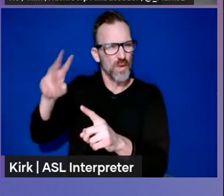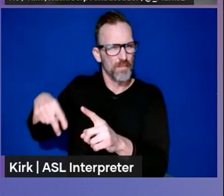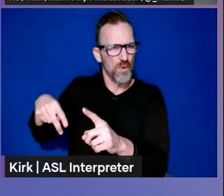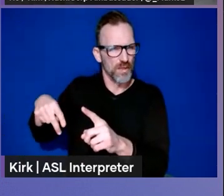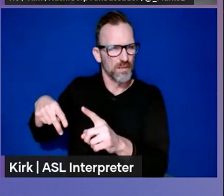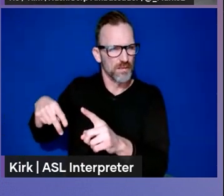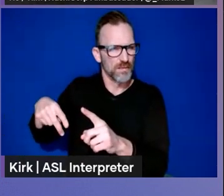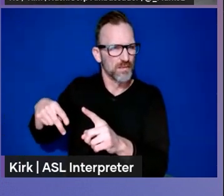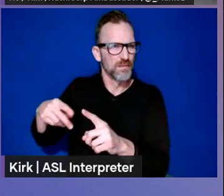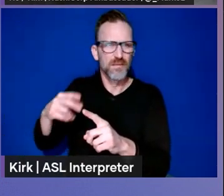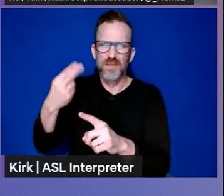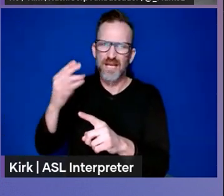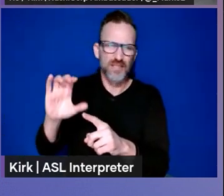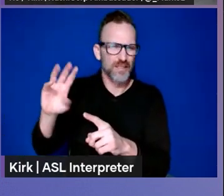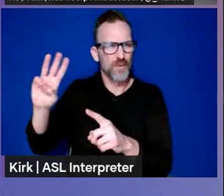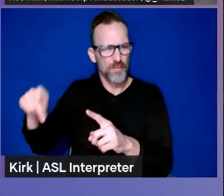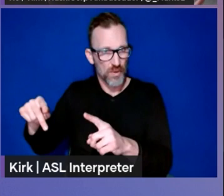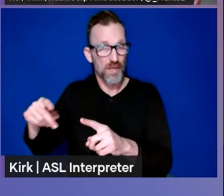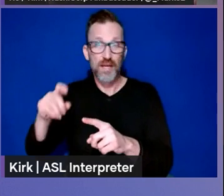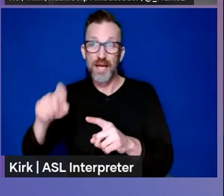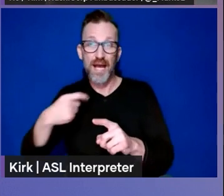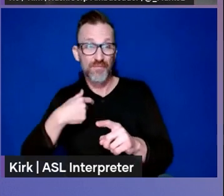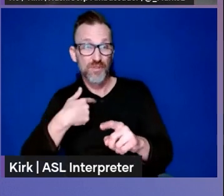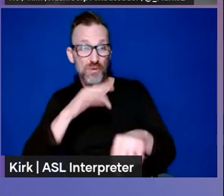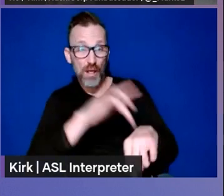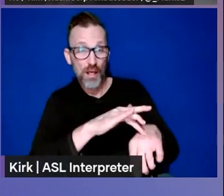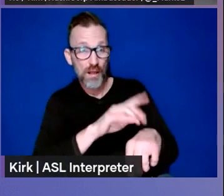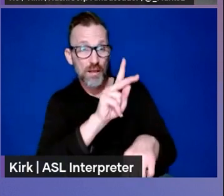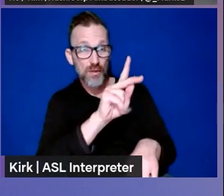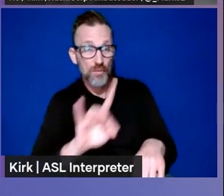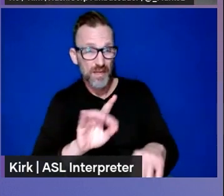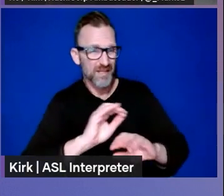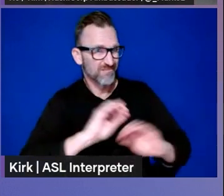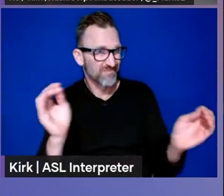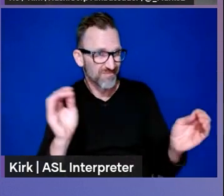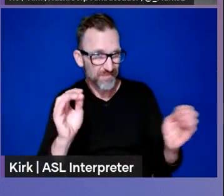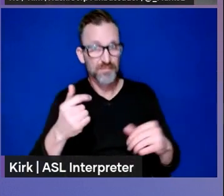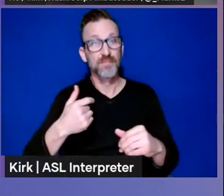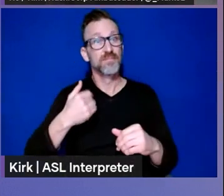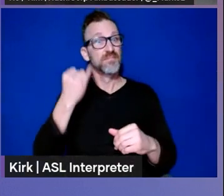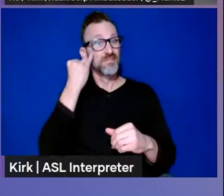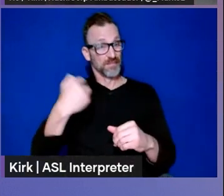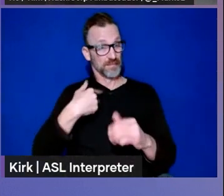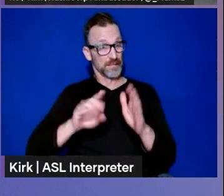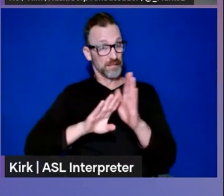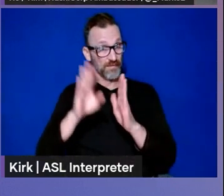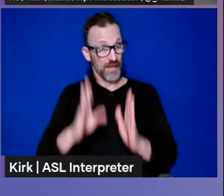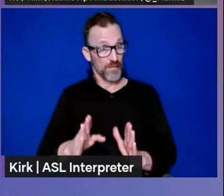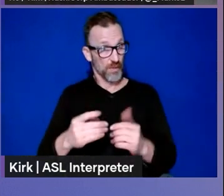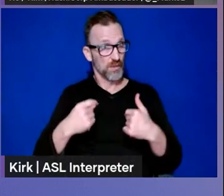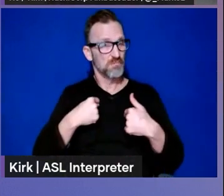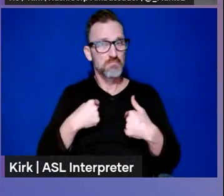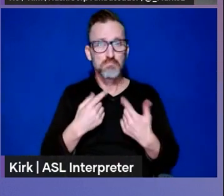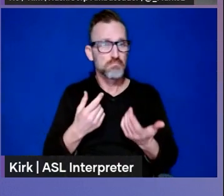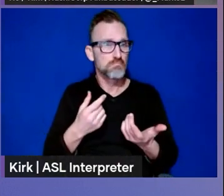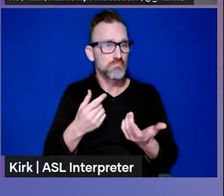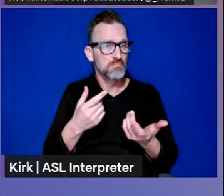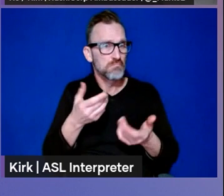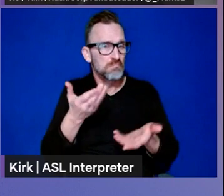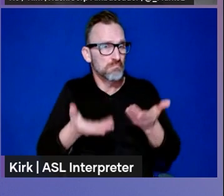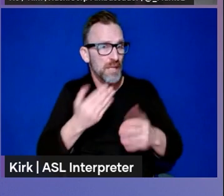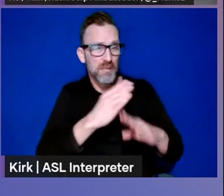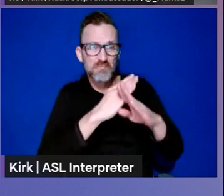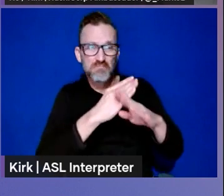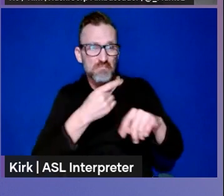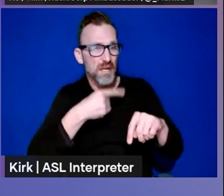to interact with Kubernetes at all. So for example, if you can imagine I'm a developer, I don't even probably have access to Kubernetes cluster,